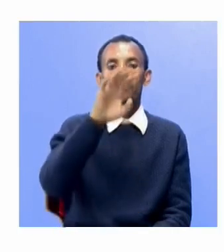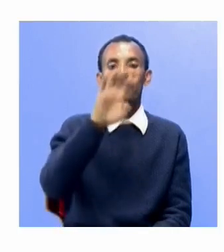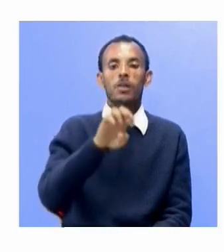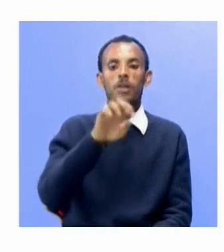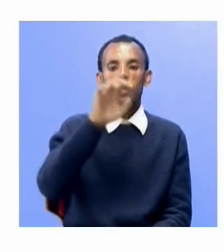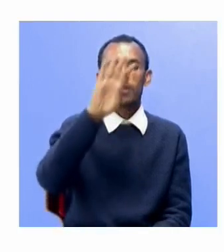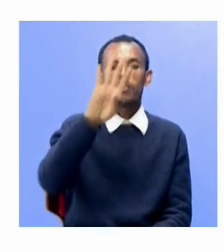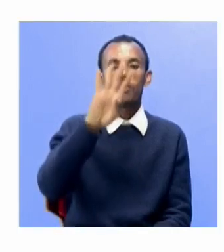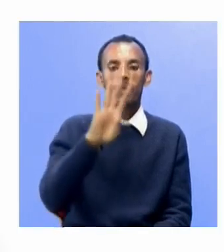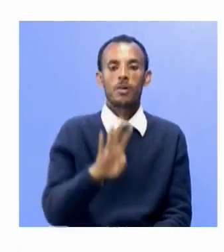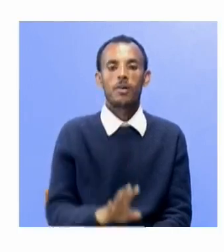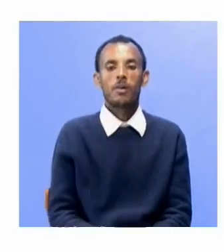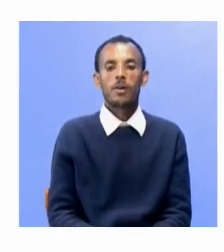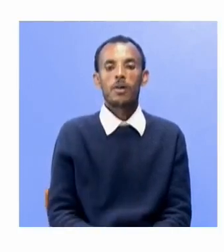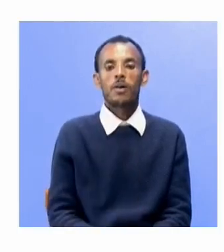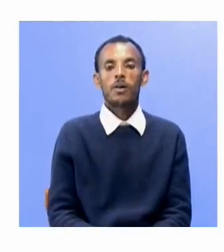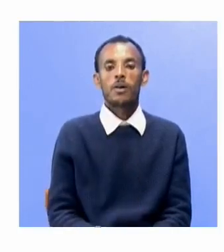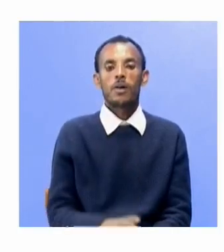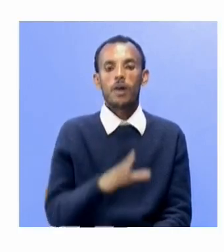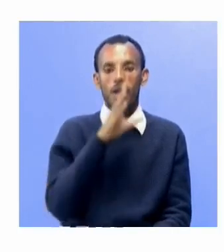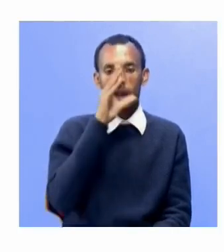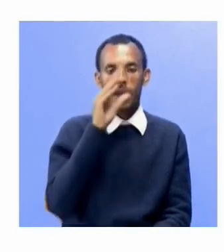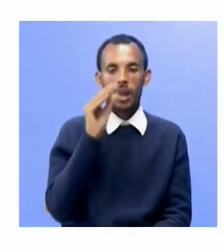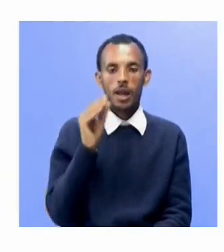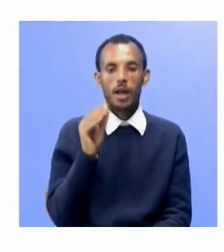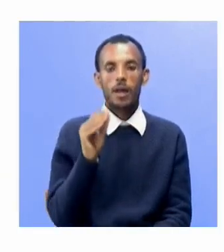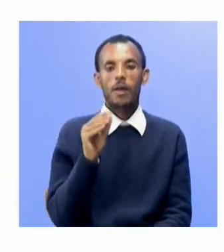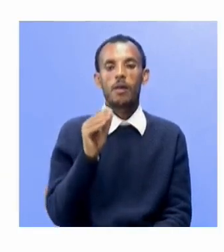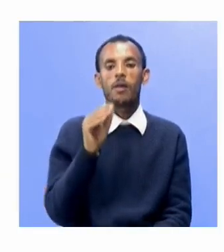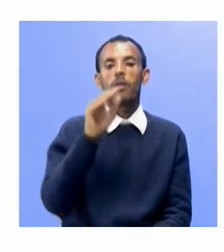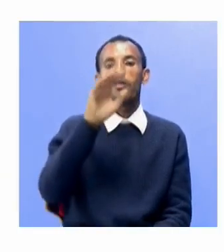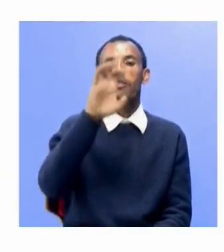44, and 45.